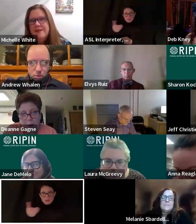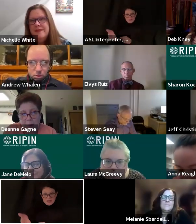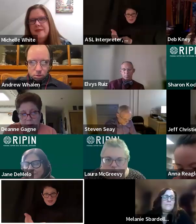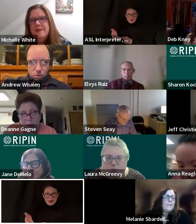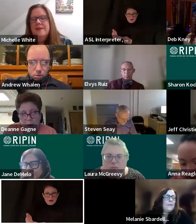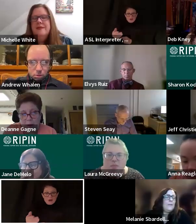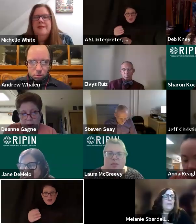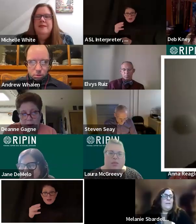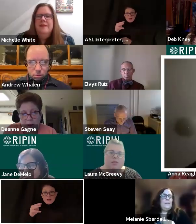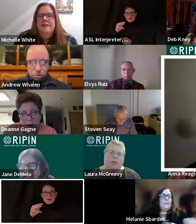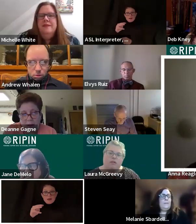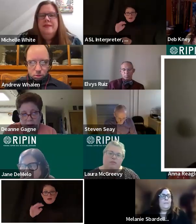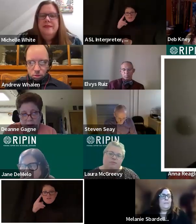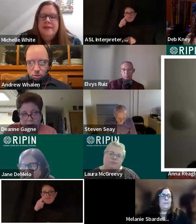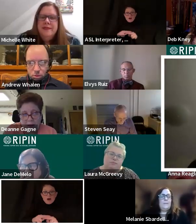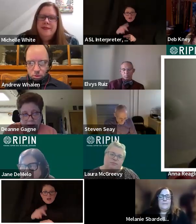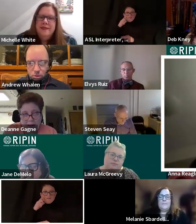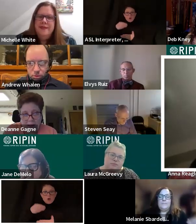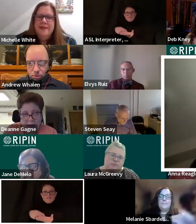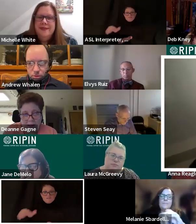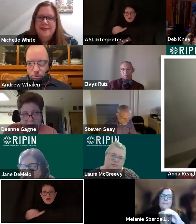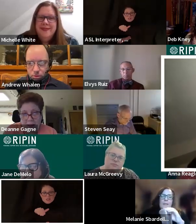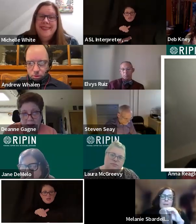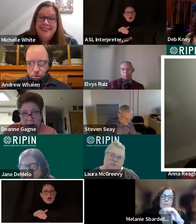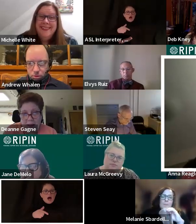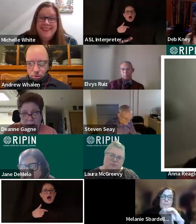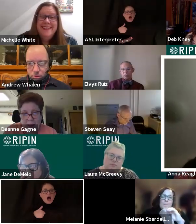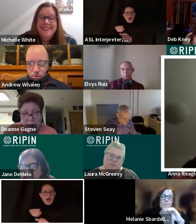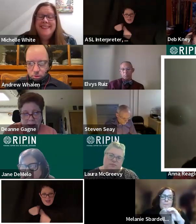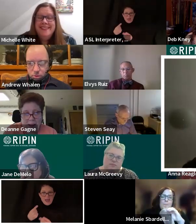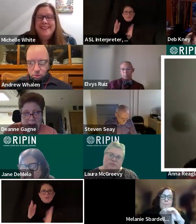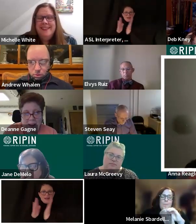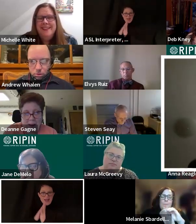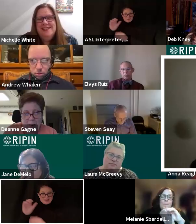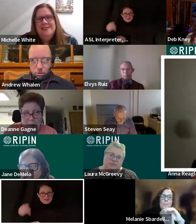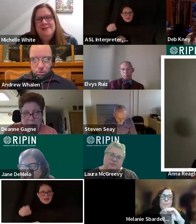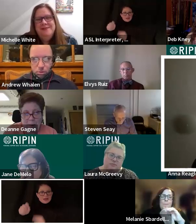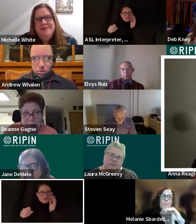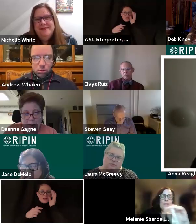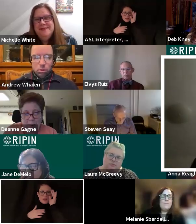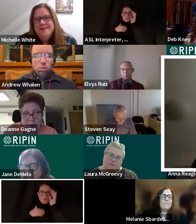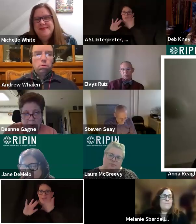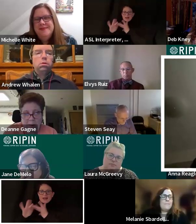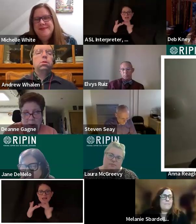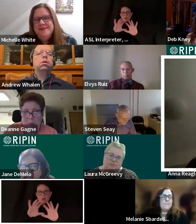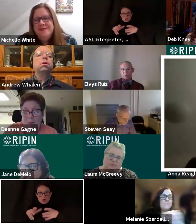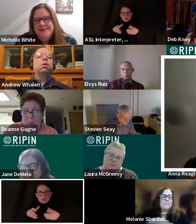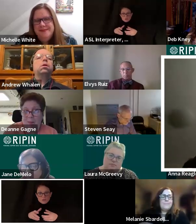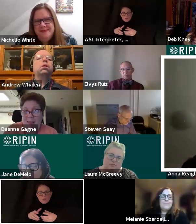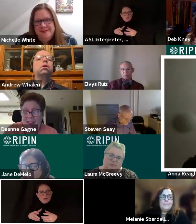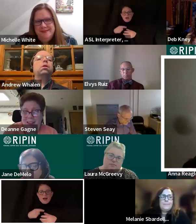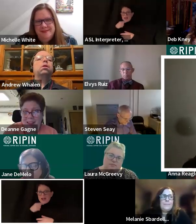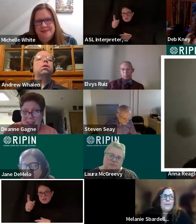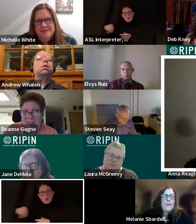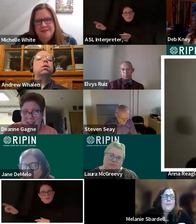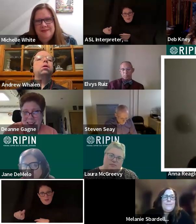you be performing at it? I have been asked to perform at it, and Yeah. and my networking crew, I let them